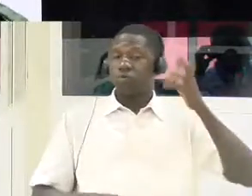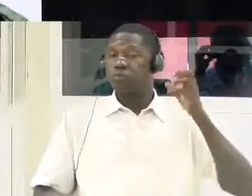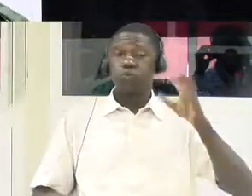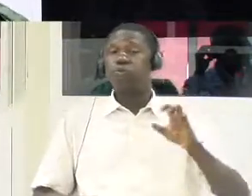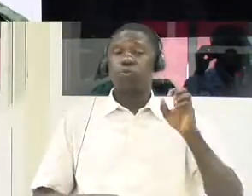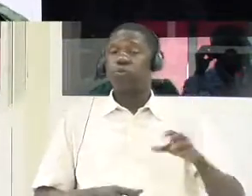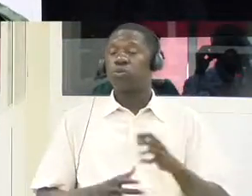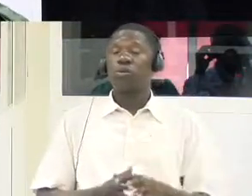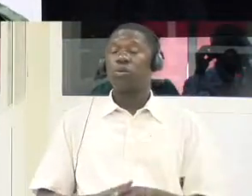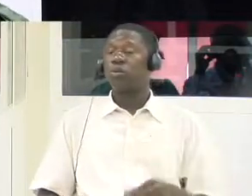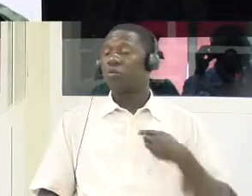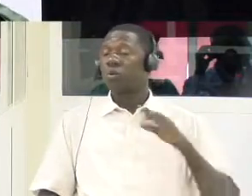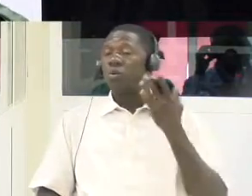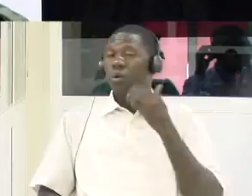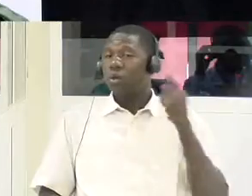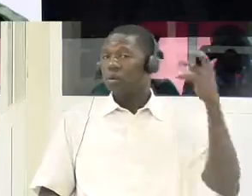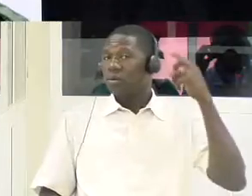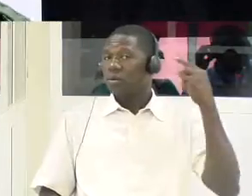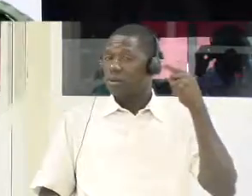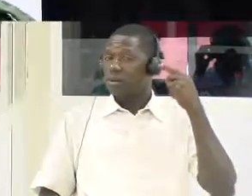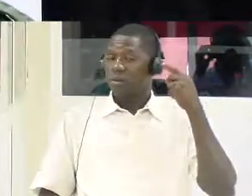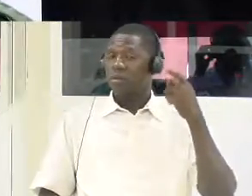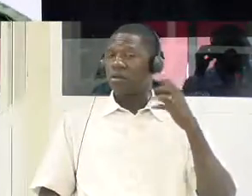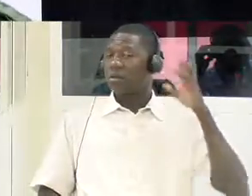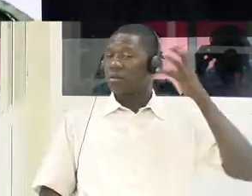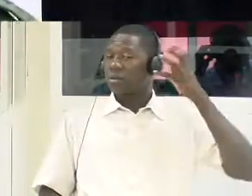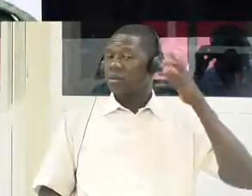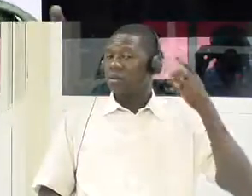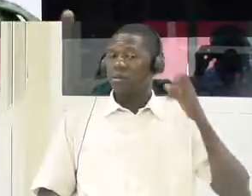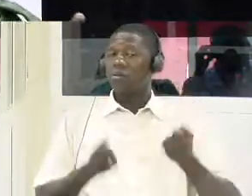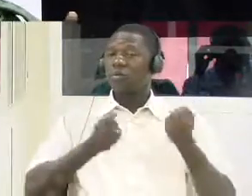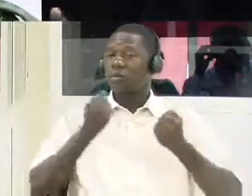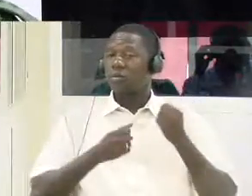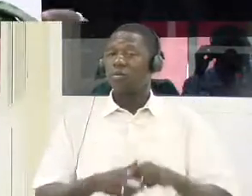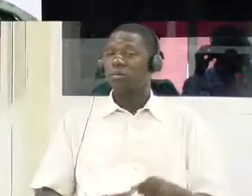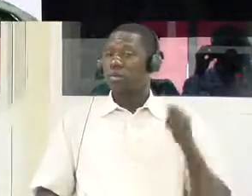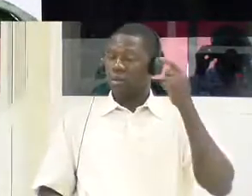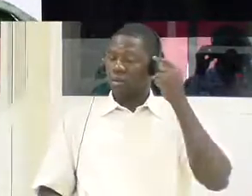And when I listened keenly to the sound of the engines, I